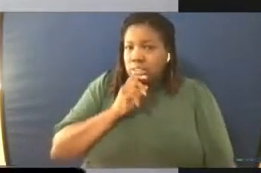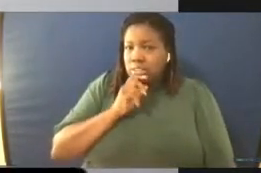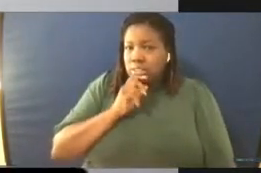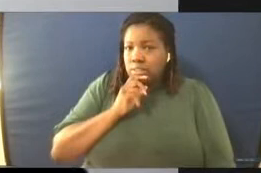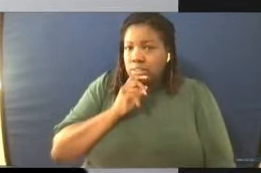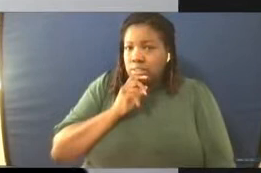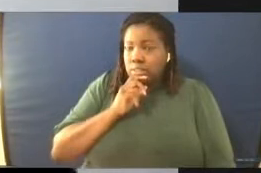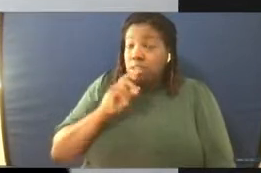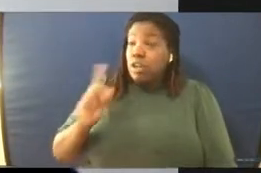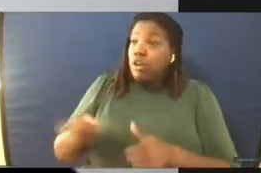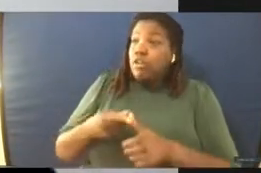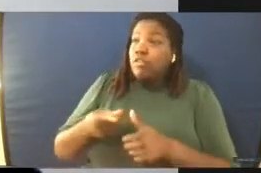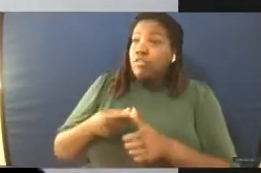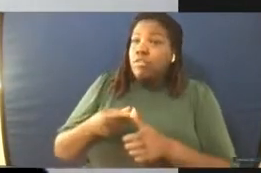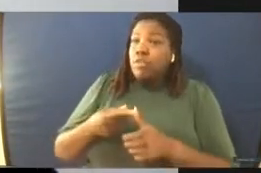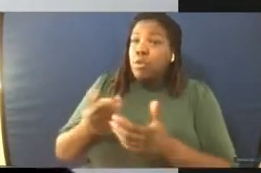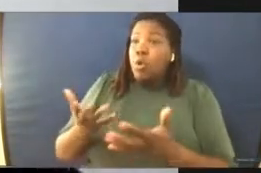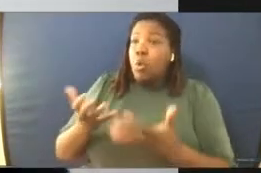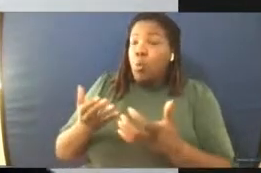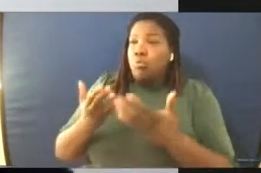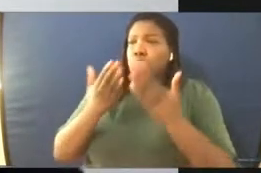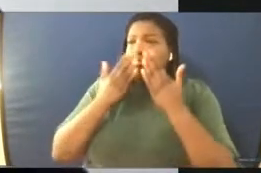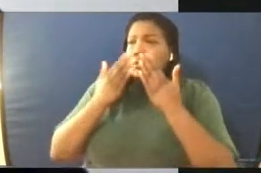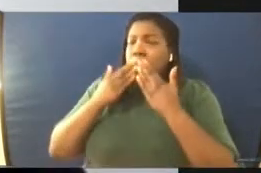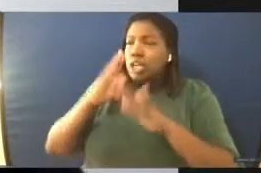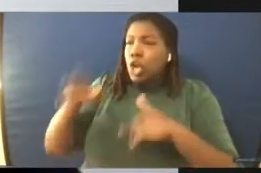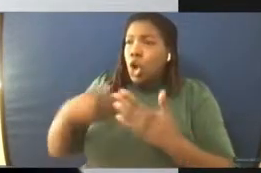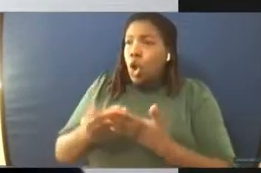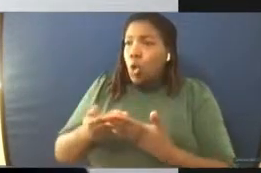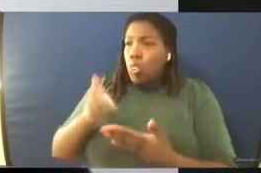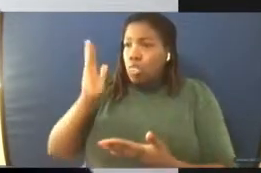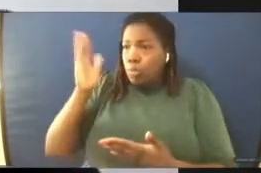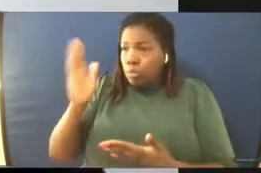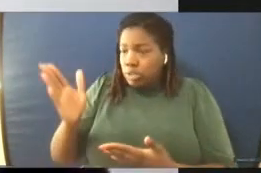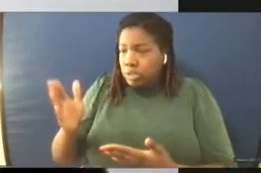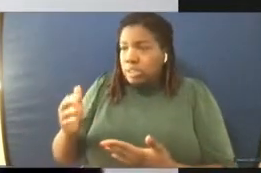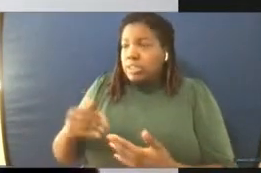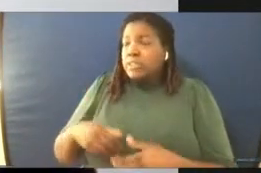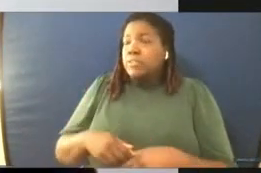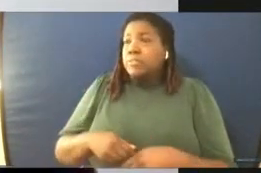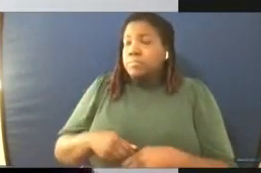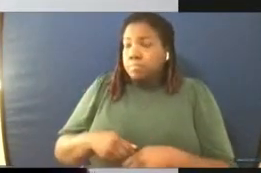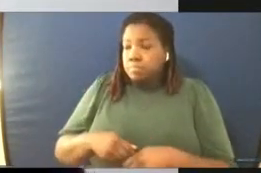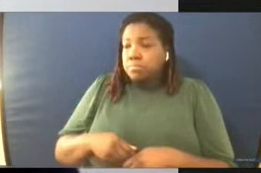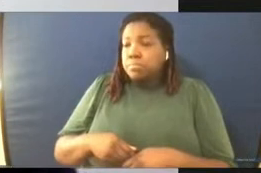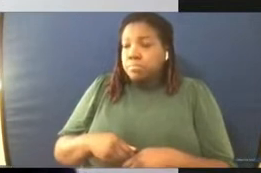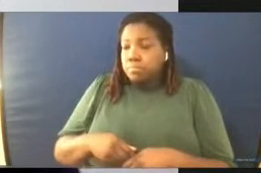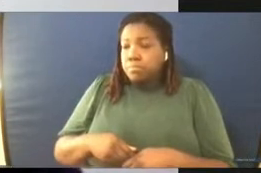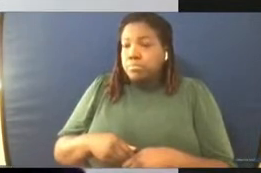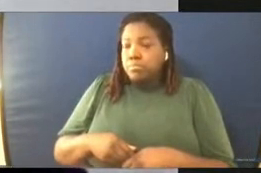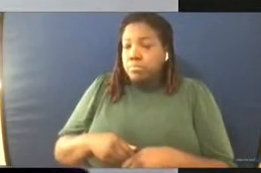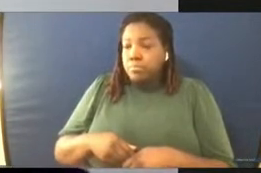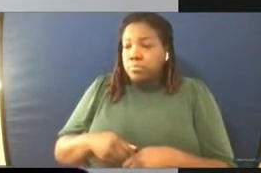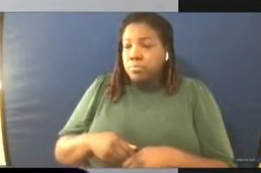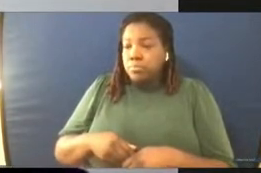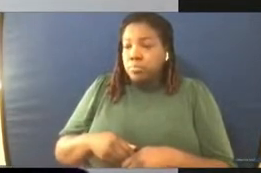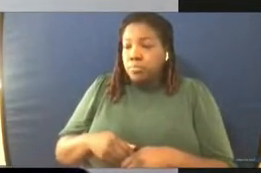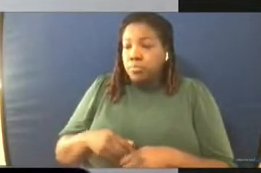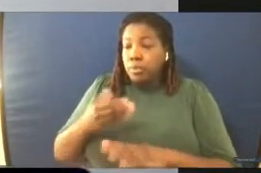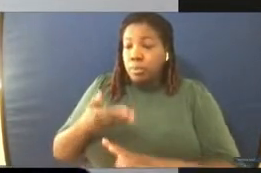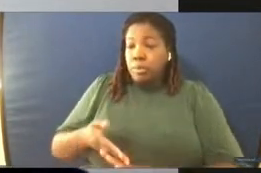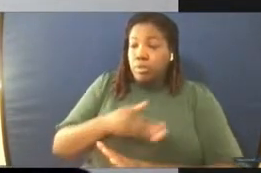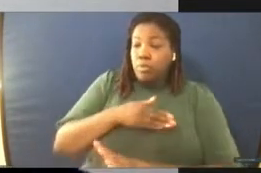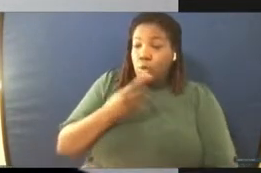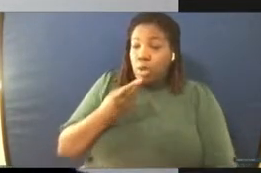First of all, I'd just like to thank all three of the presenters as they're moving forward. Early on, we had Dr. Evans